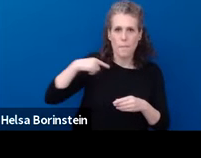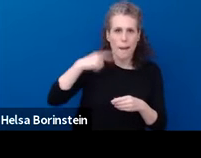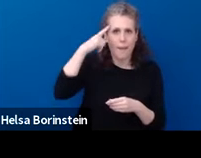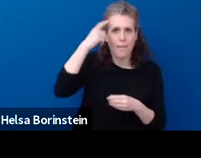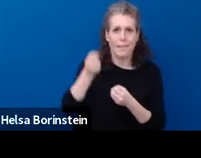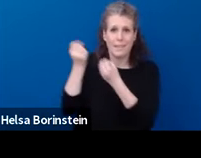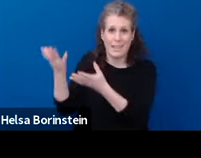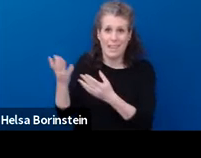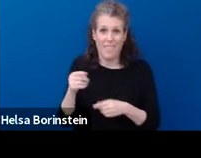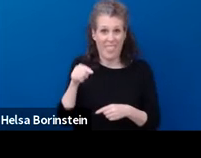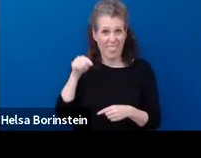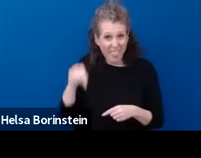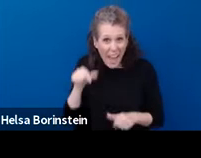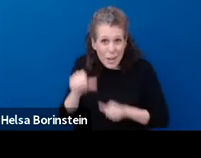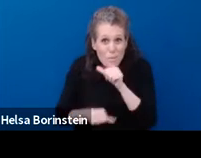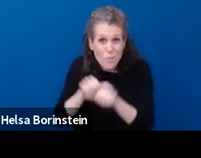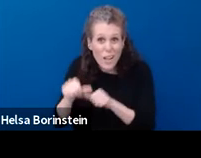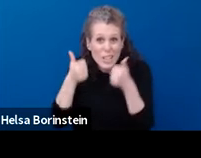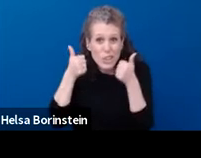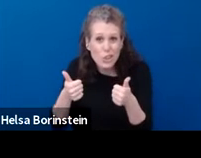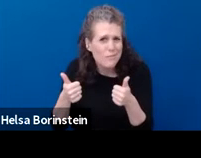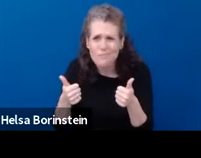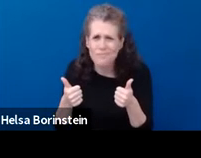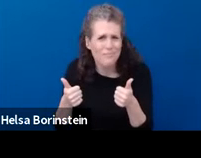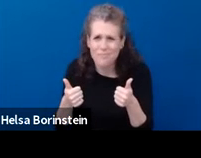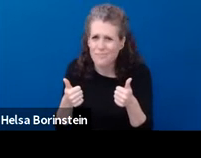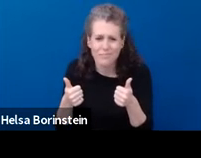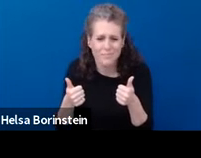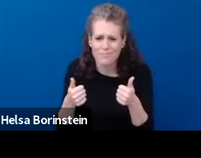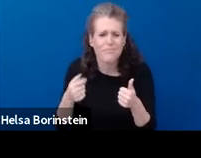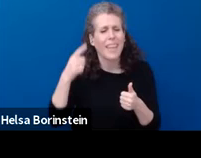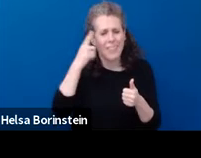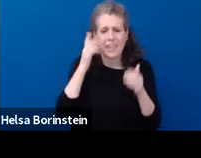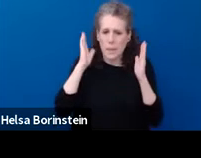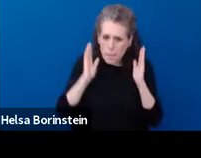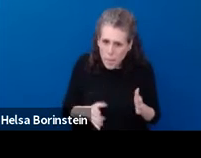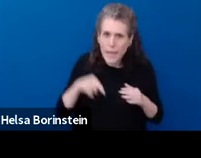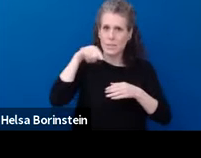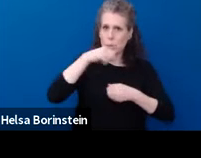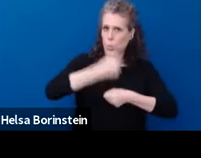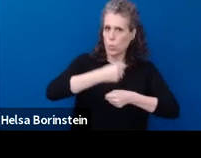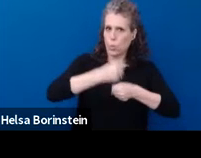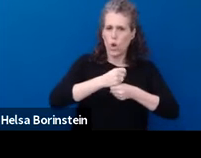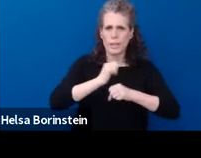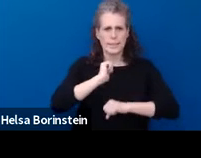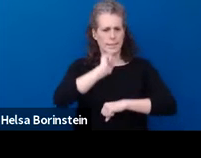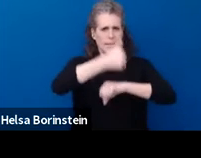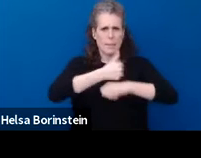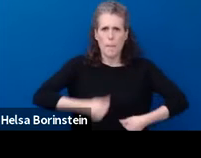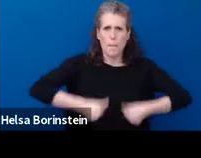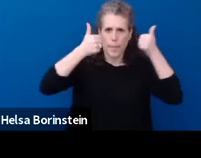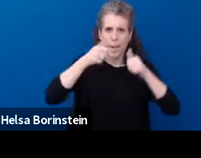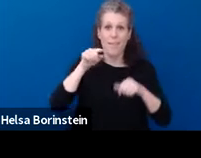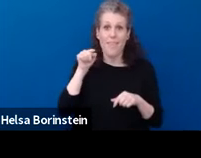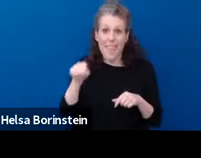that, I think. So I think this work should be structured better, and that's what this project is about. Thank